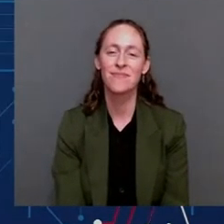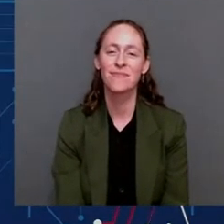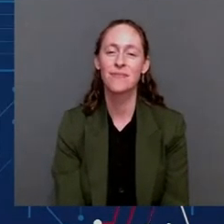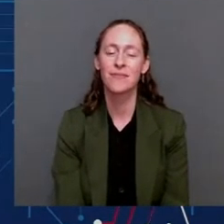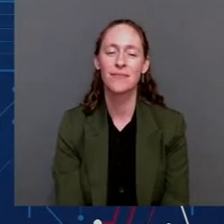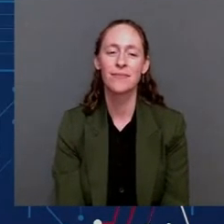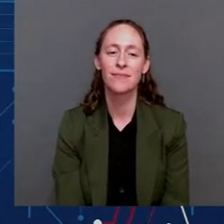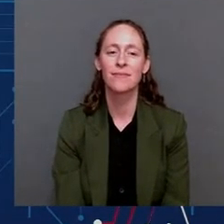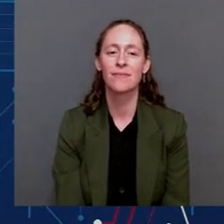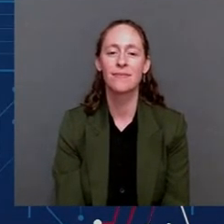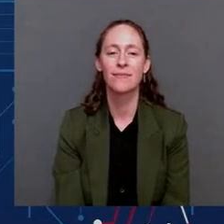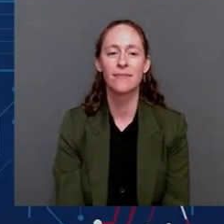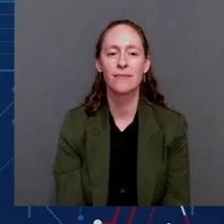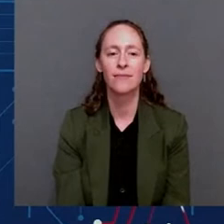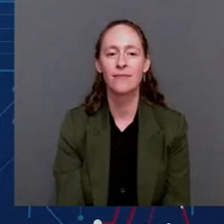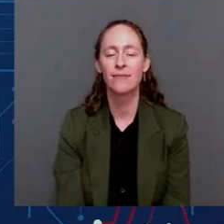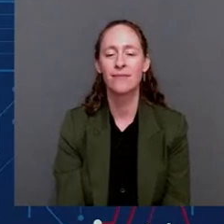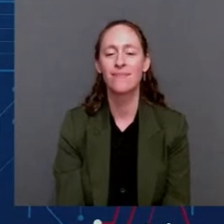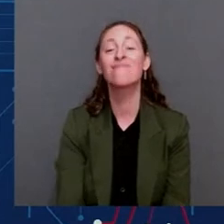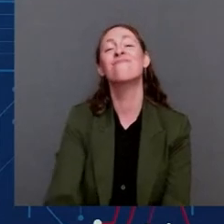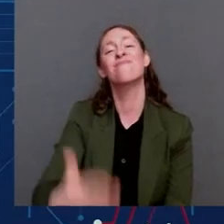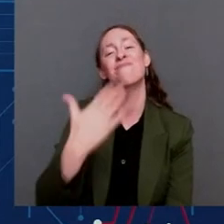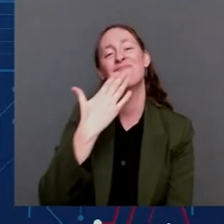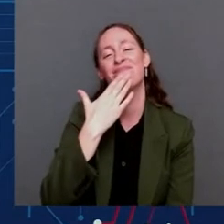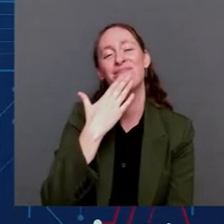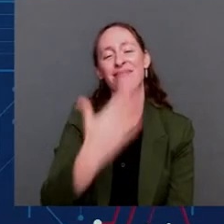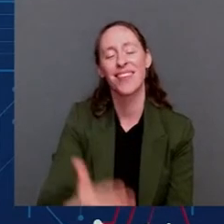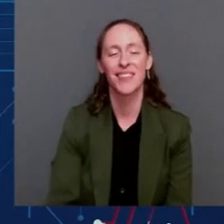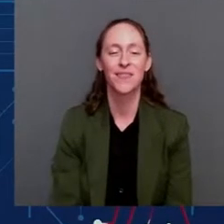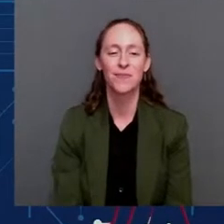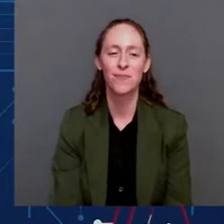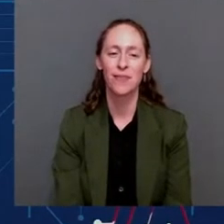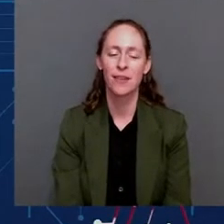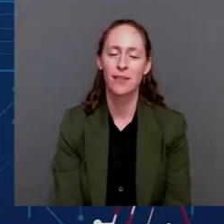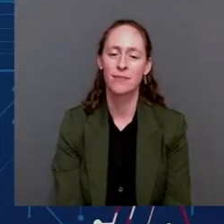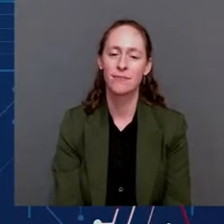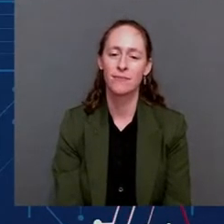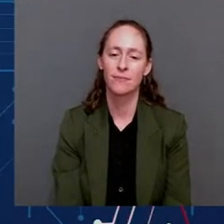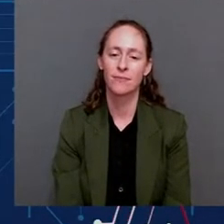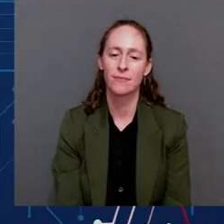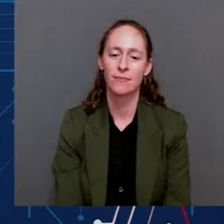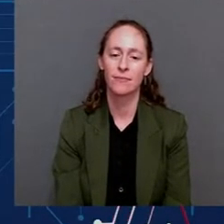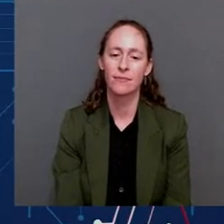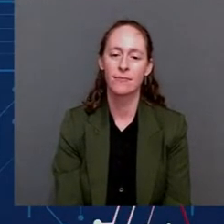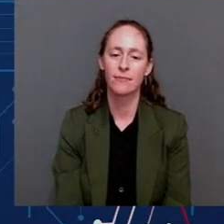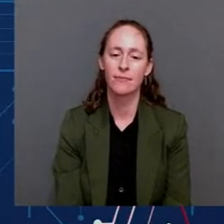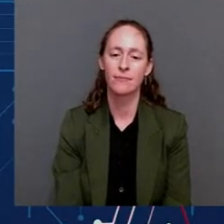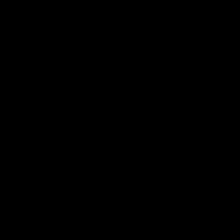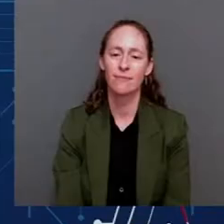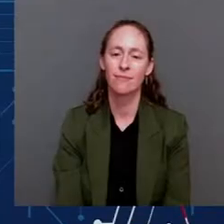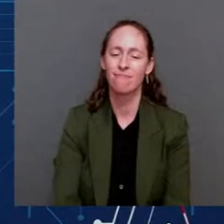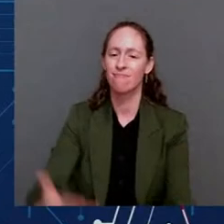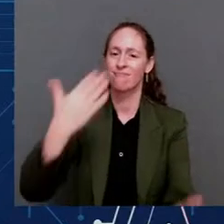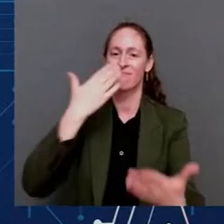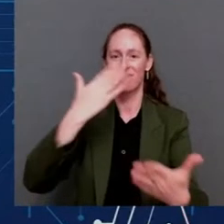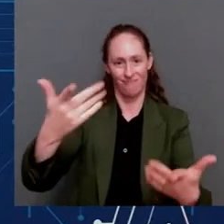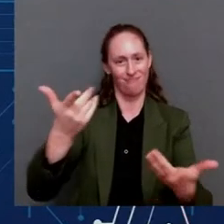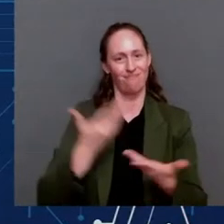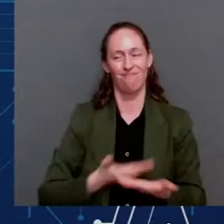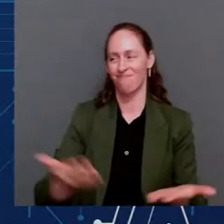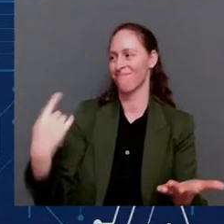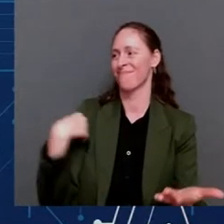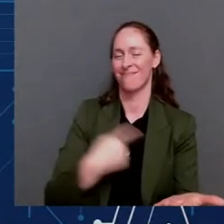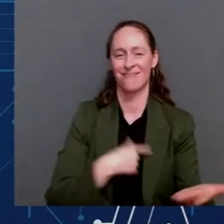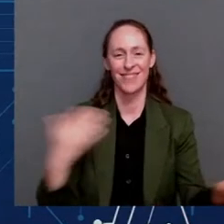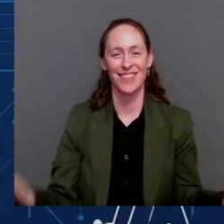Thank you, Kristen. Appreciate that, and appreciate hosting us here at Hemlock, where they're doing some incredible work, but also appreciative of so many partners that